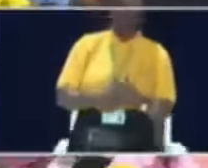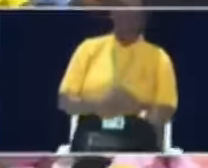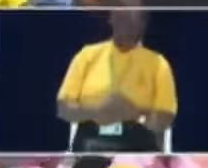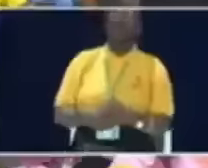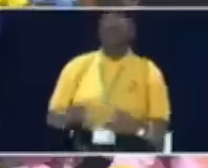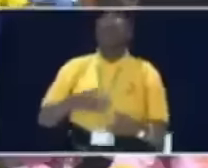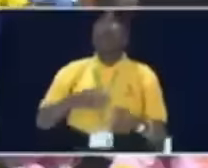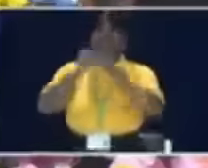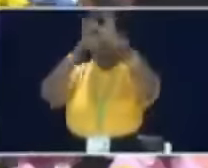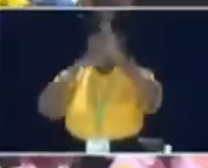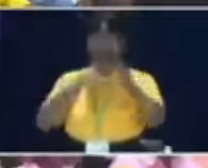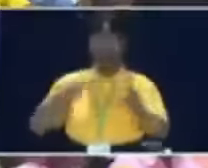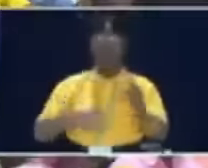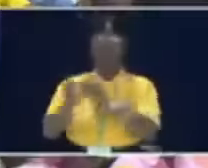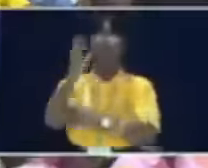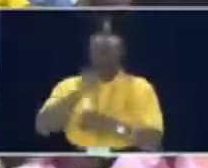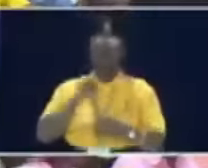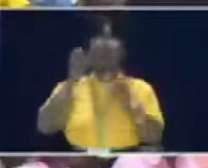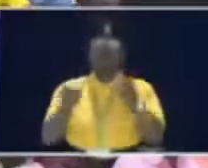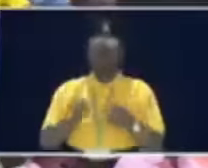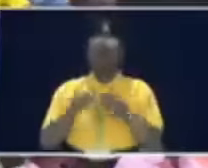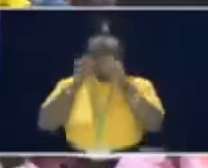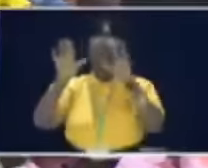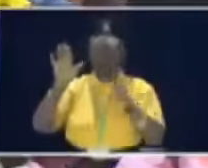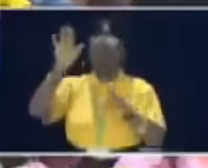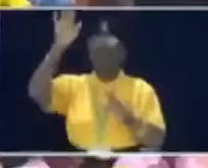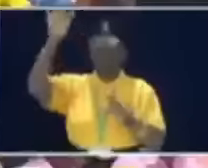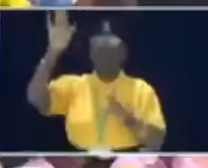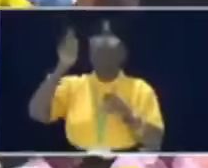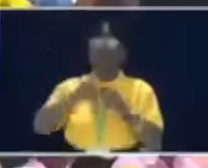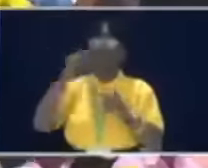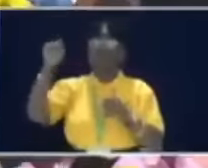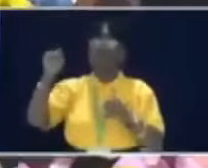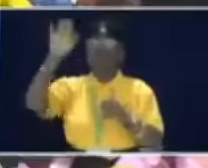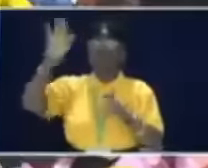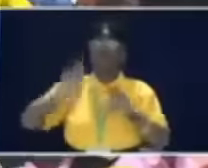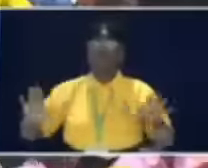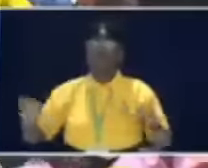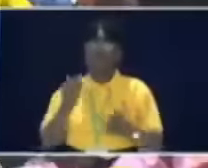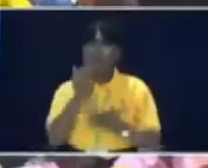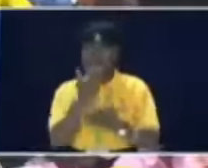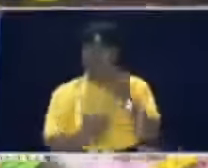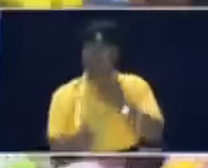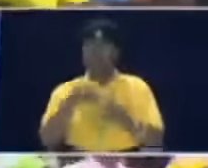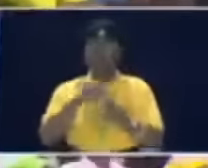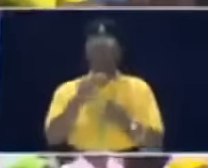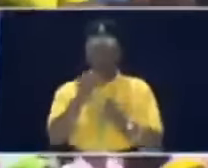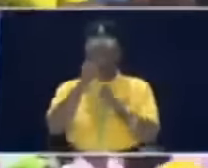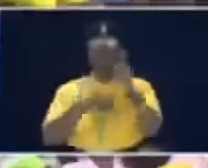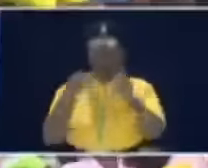My Father, my God, I want to bless your name for your children born in the month of November.